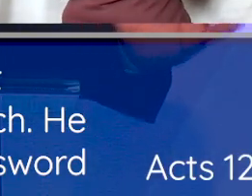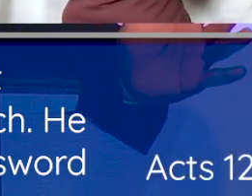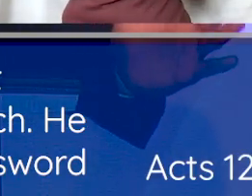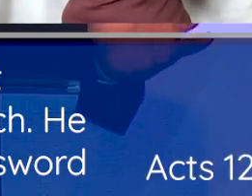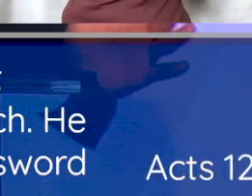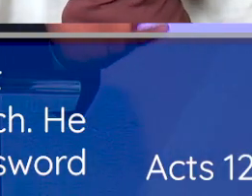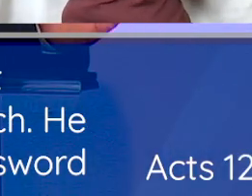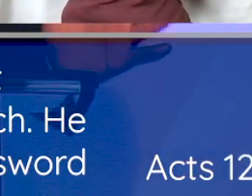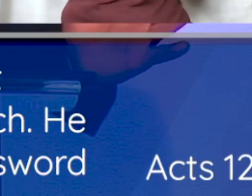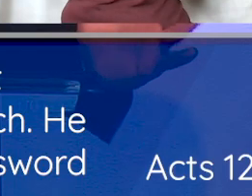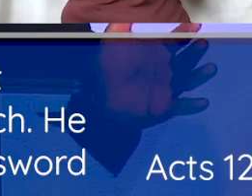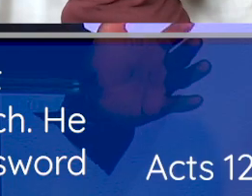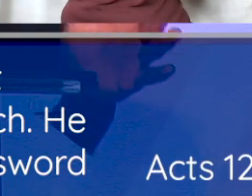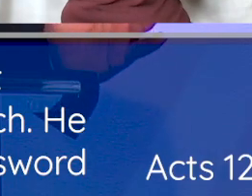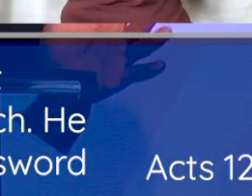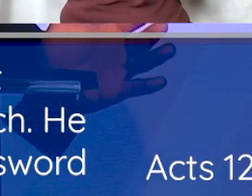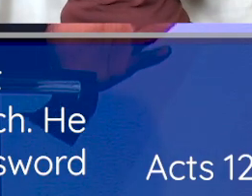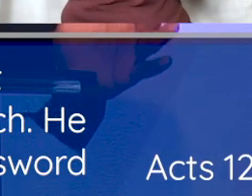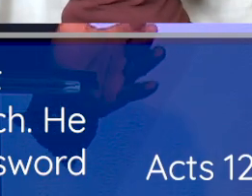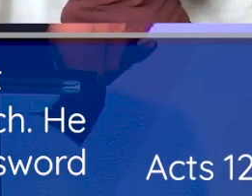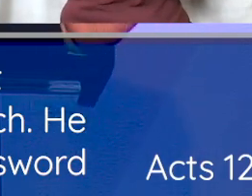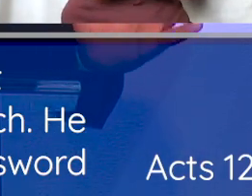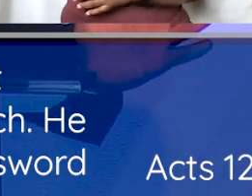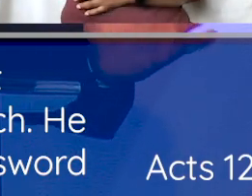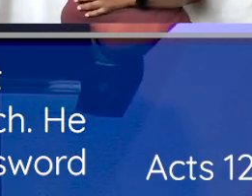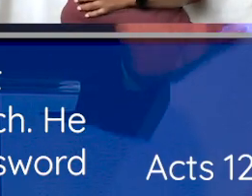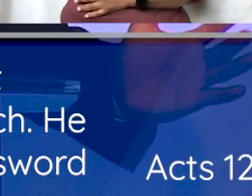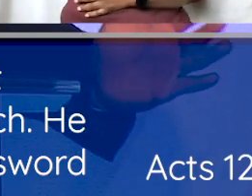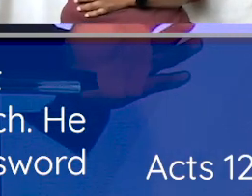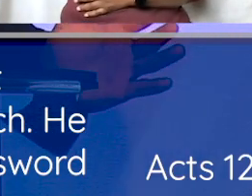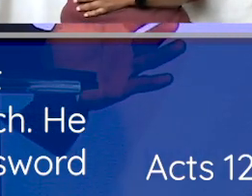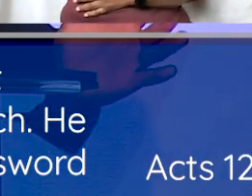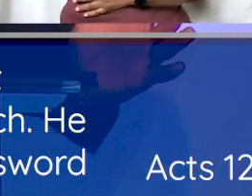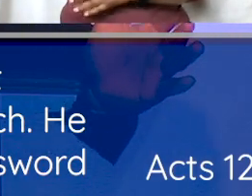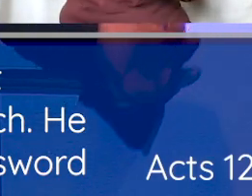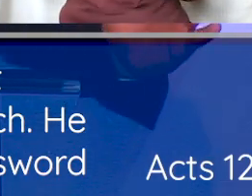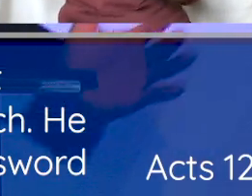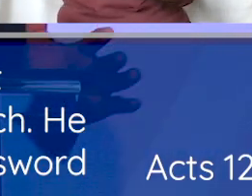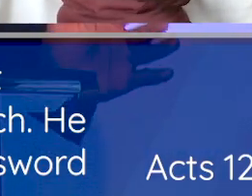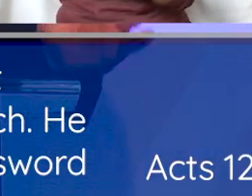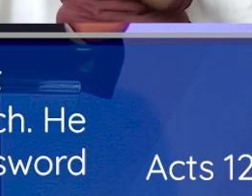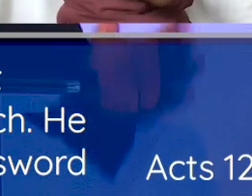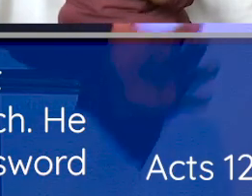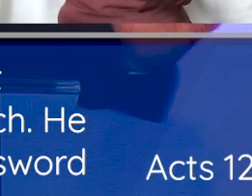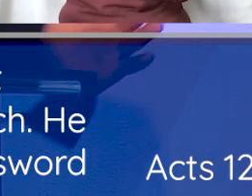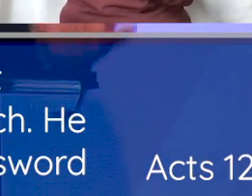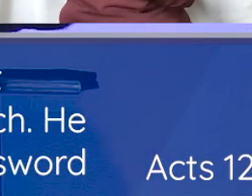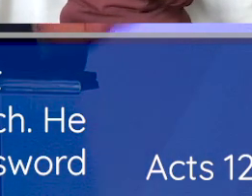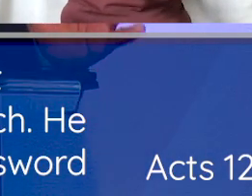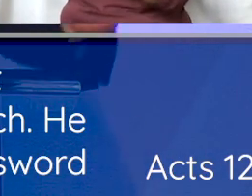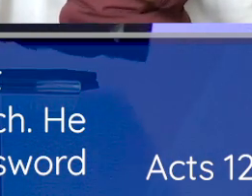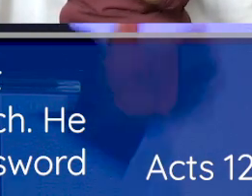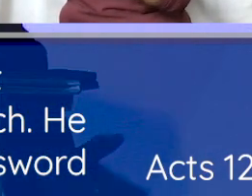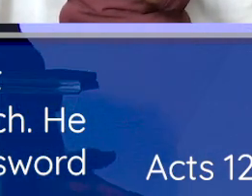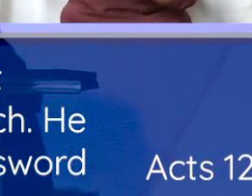Herod the king laid violent hands on some who belonged to the church. He killed James, the